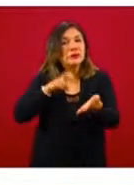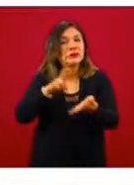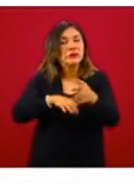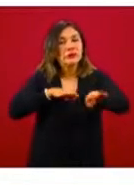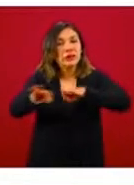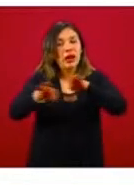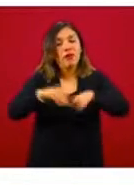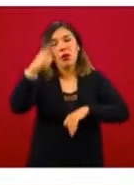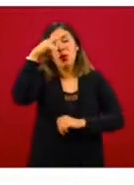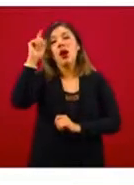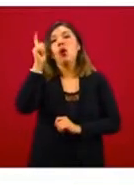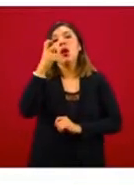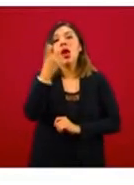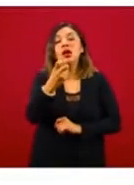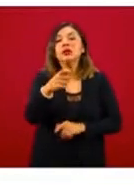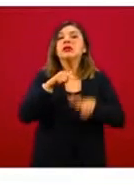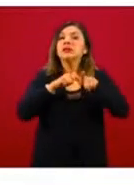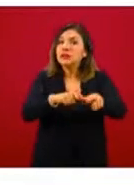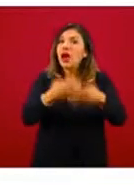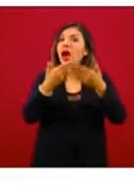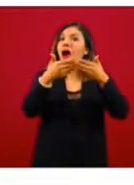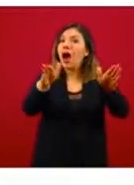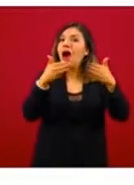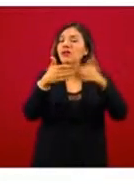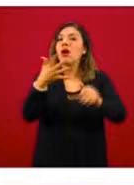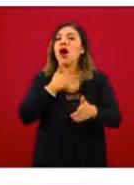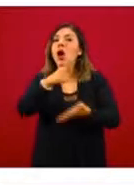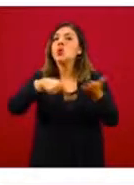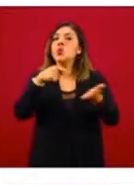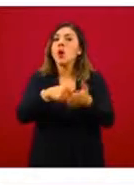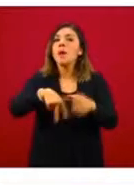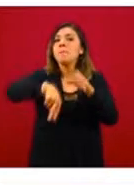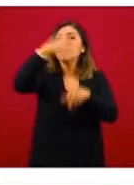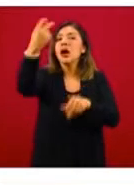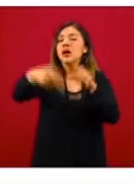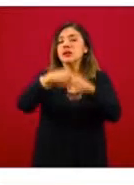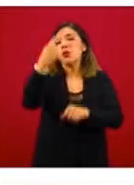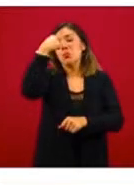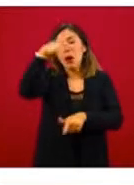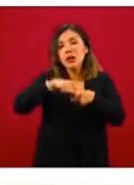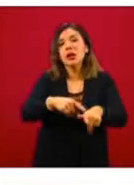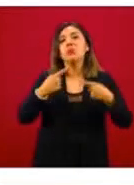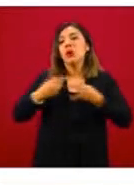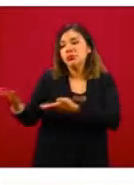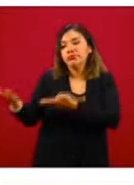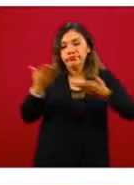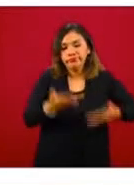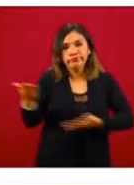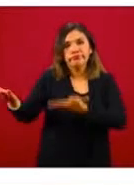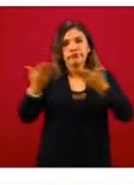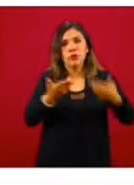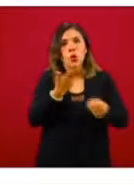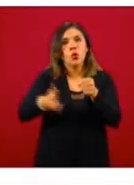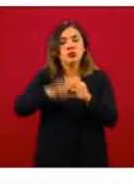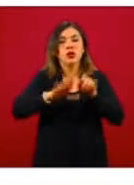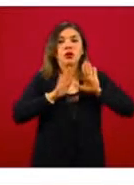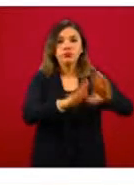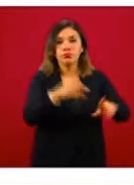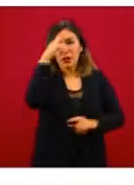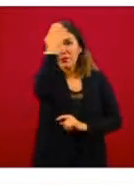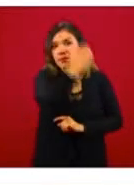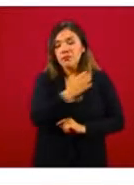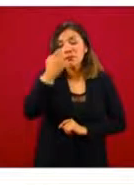and we're continually working to continue to ensure availability so that these hospitals can continue to